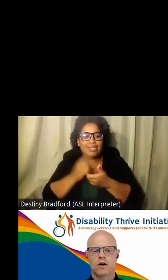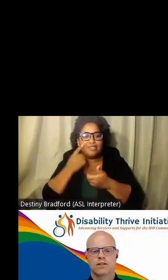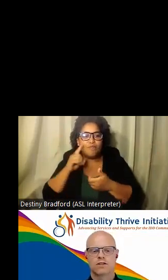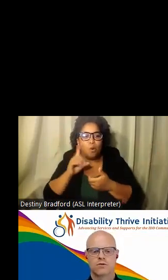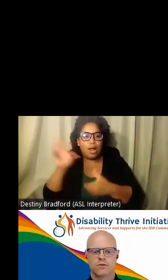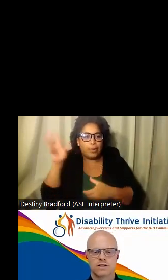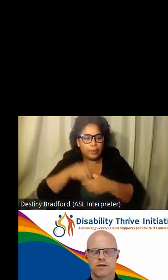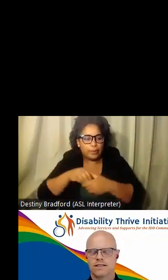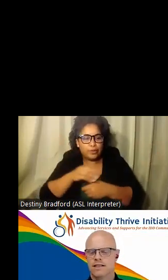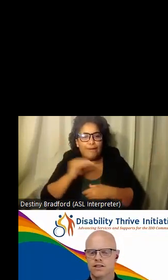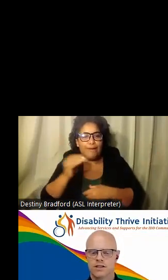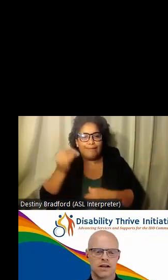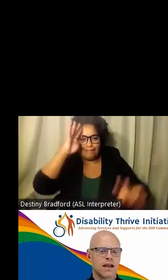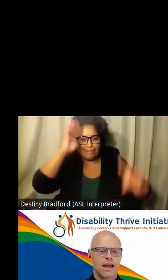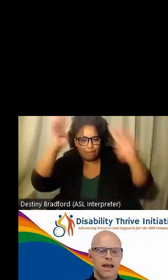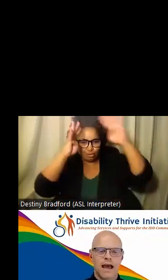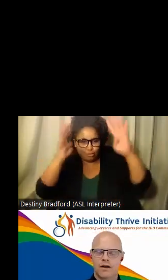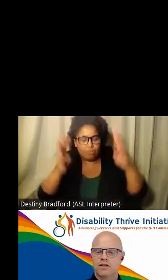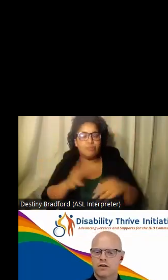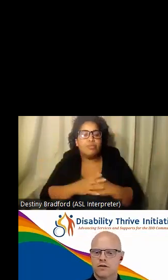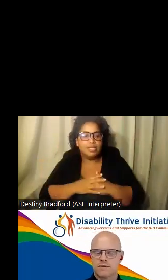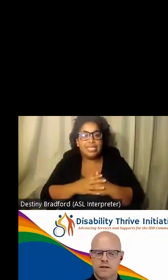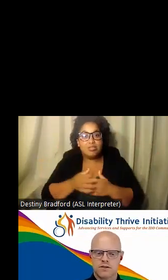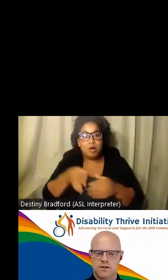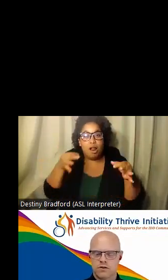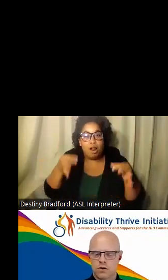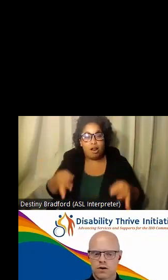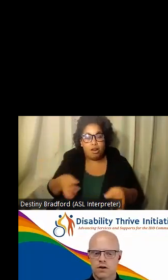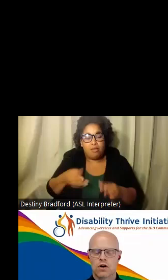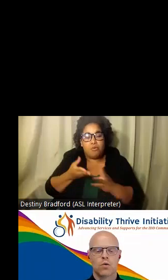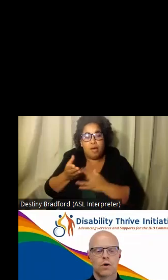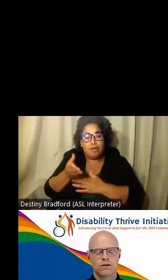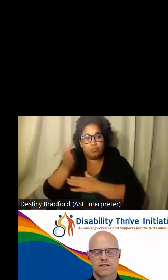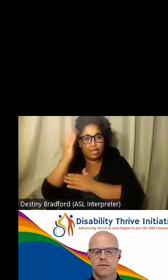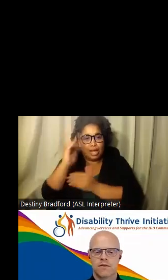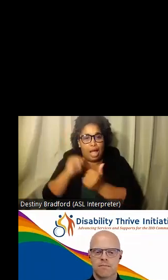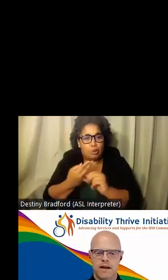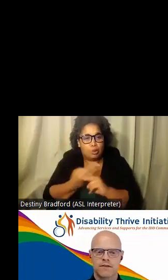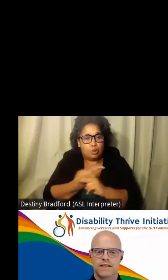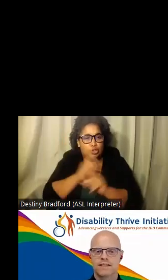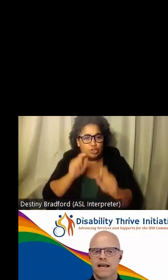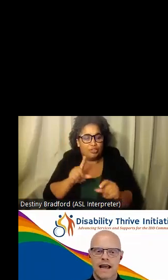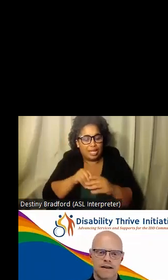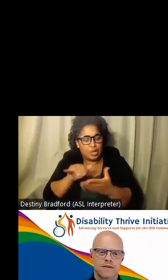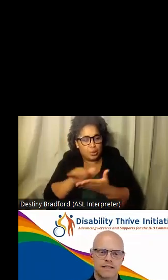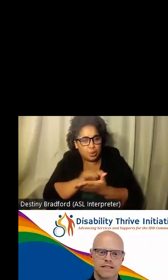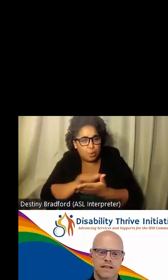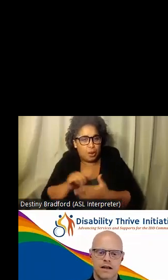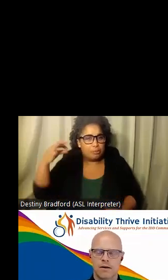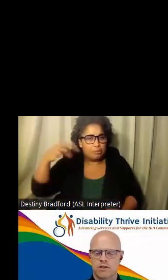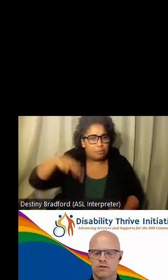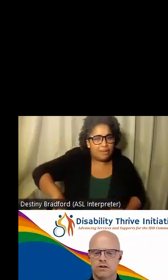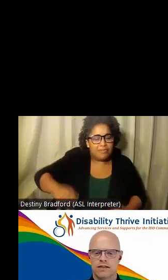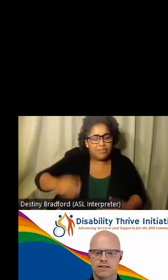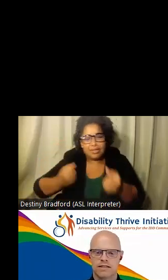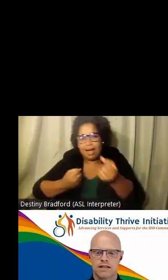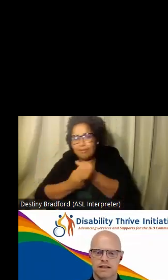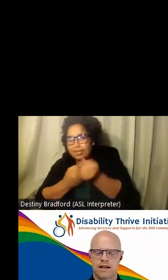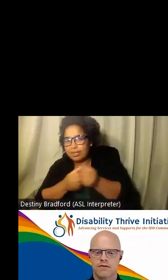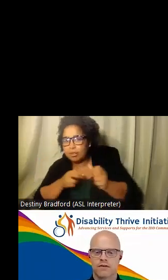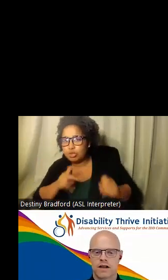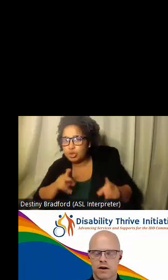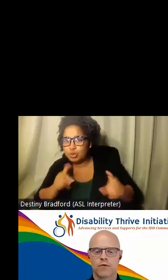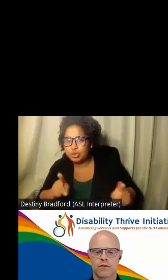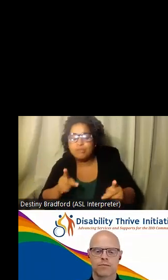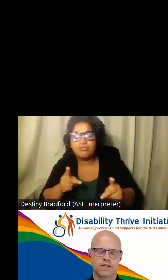going to walk us through in his presentation how the survey has been used in New York, what are some of the benefits and advocacy opportunities